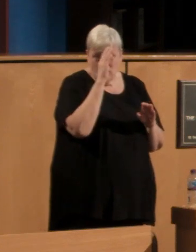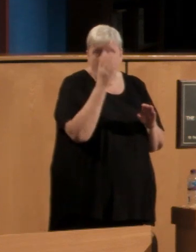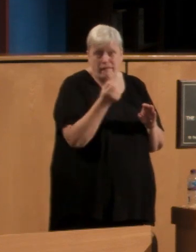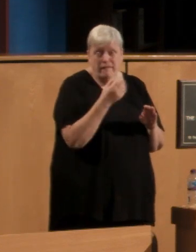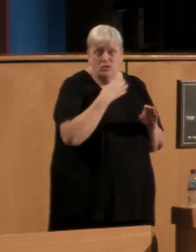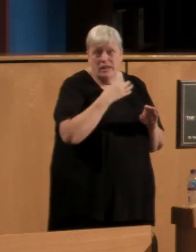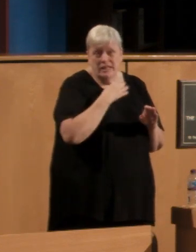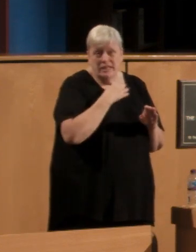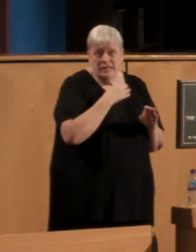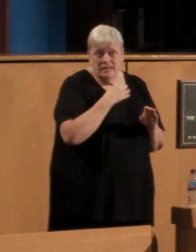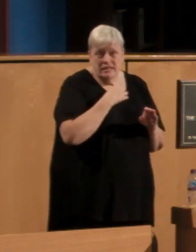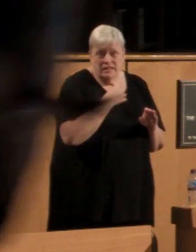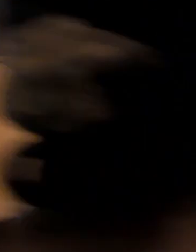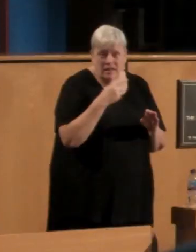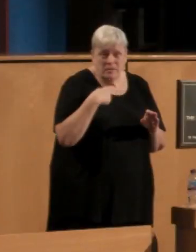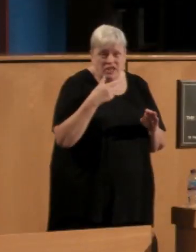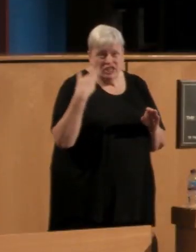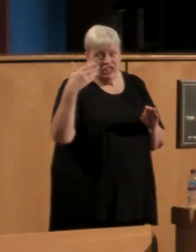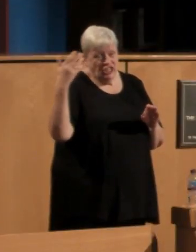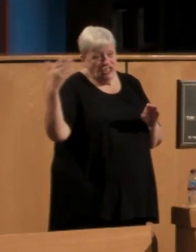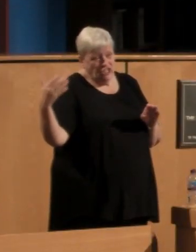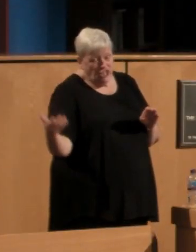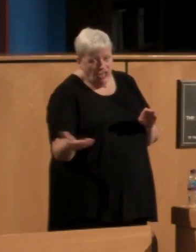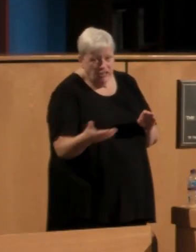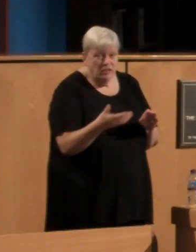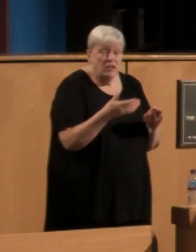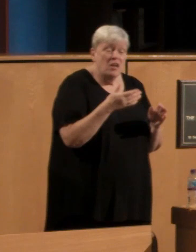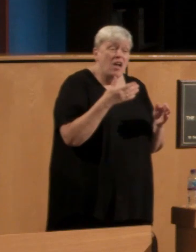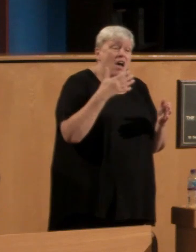understand, I'm not sitting here being flippant about being the kind of